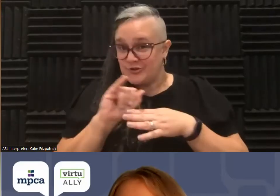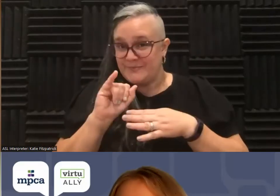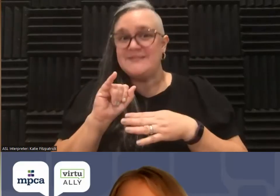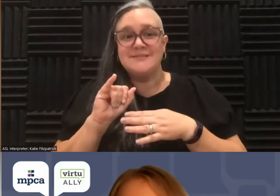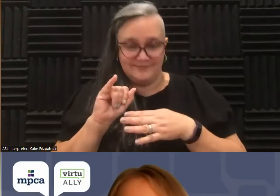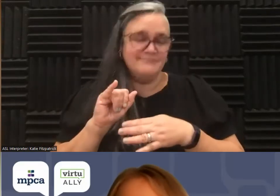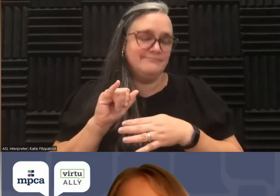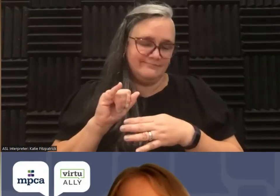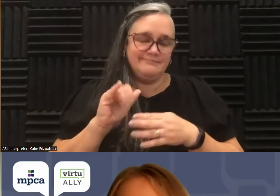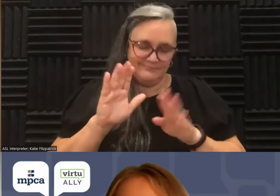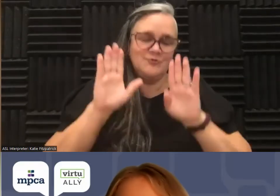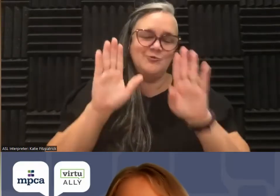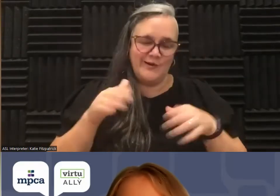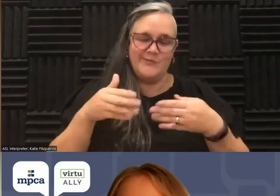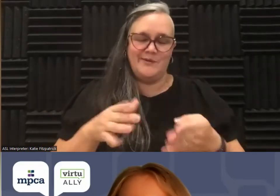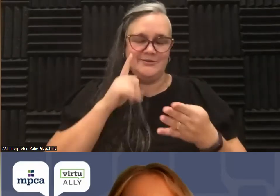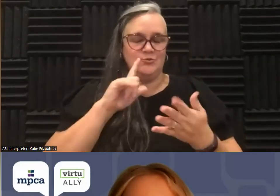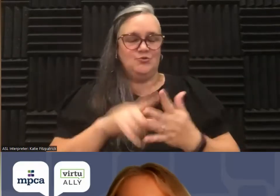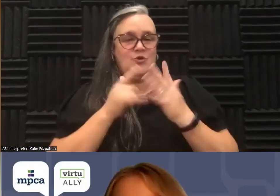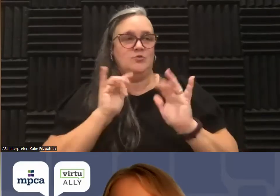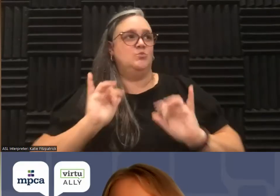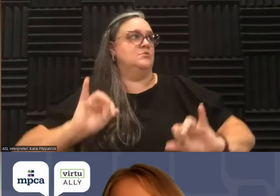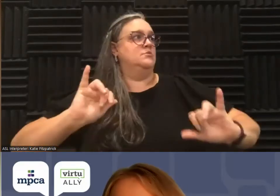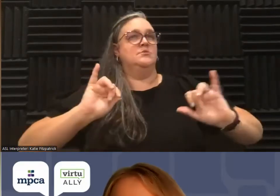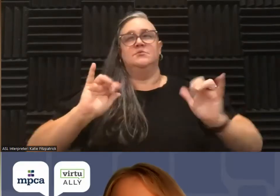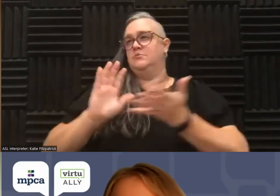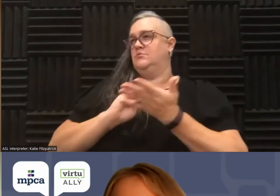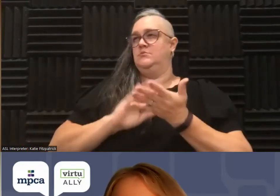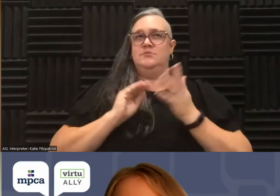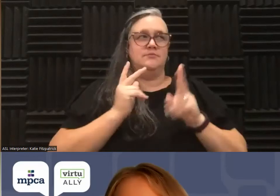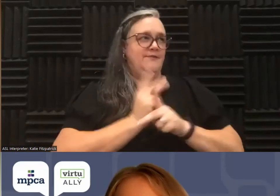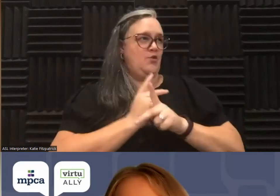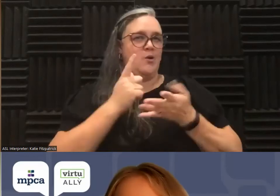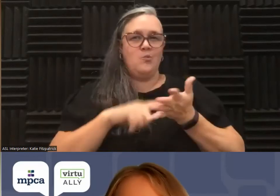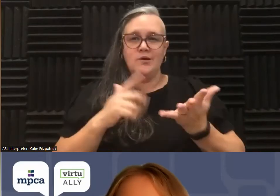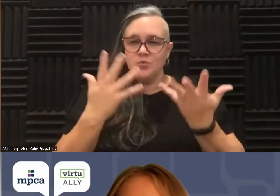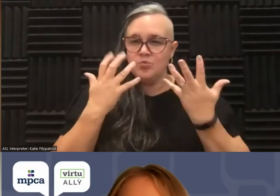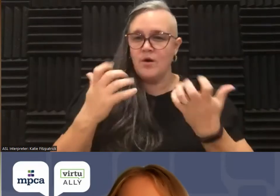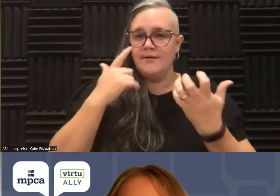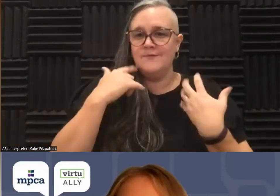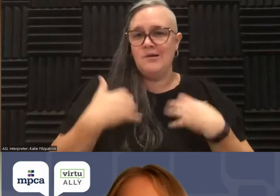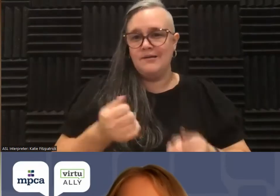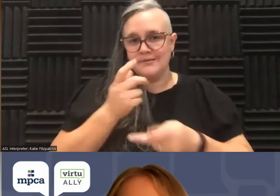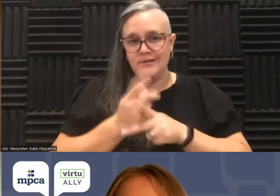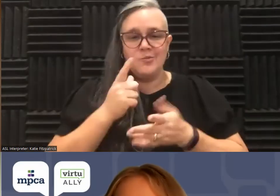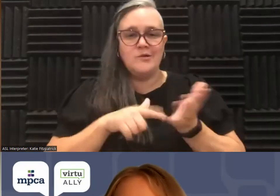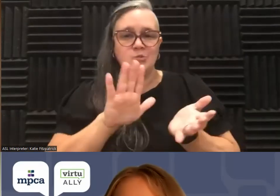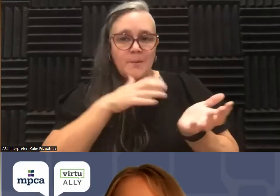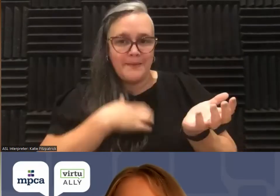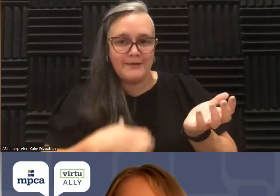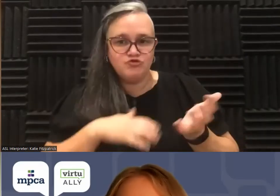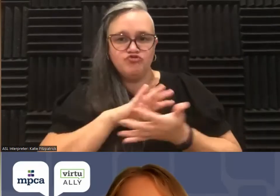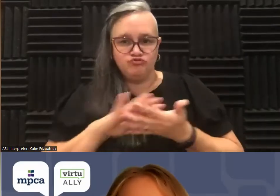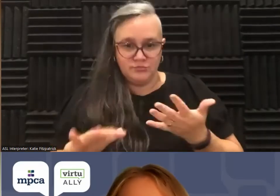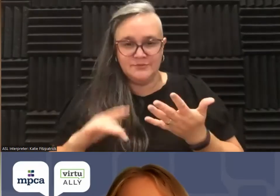really great way to start to understand what you would like to do in healthcare and what you're passionate about. So I'm